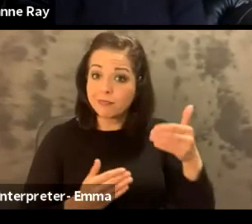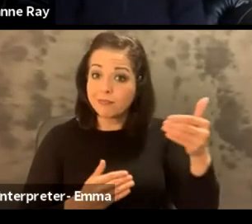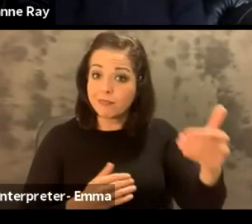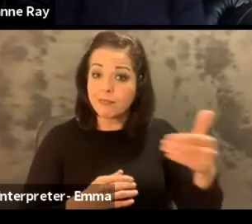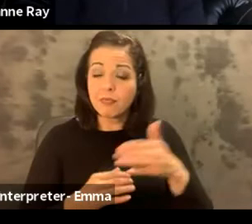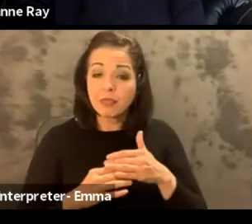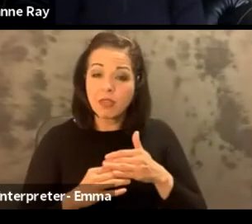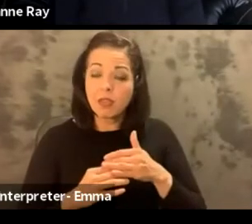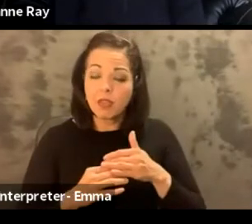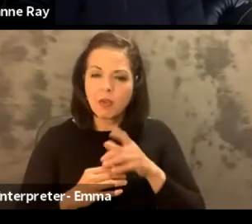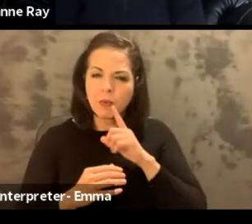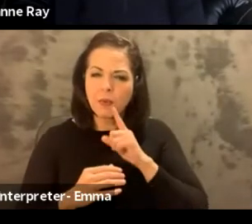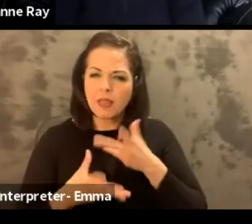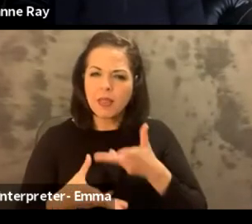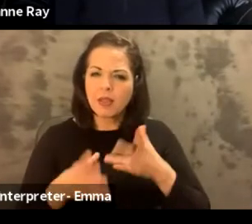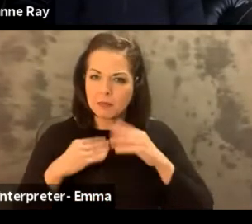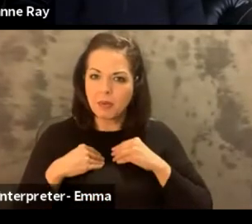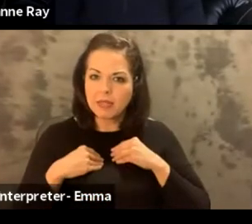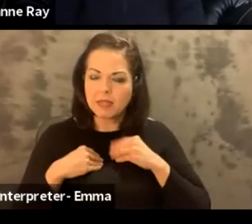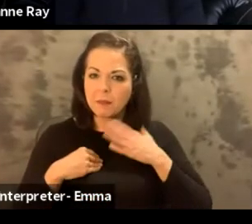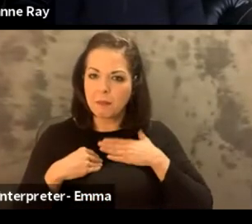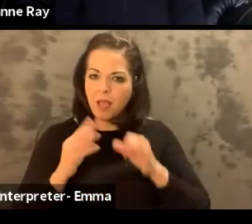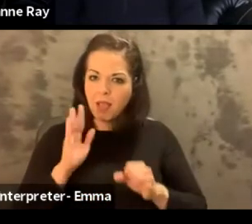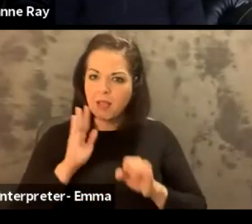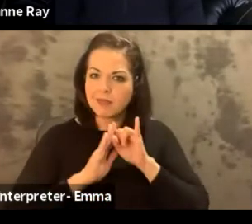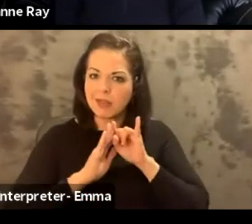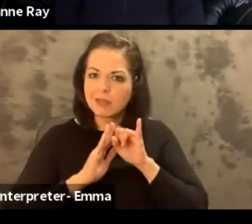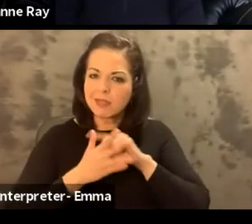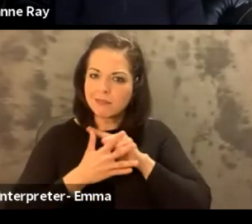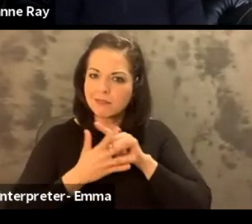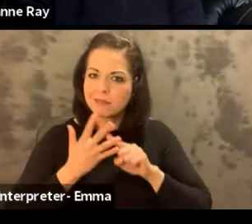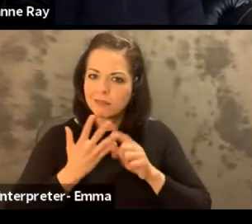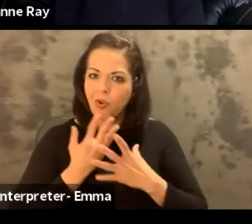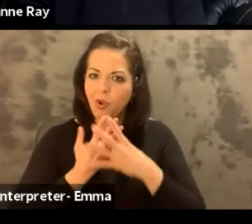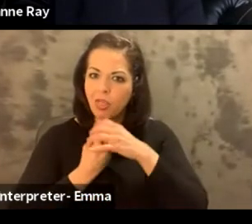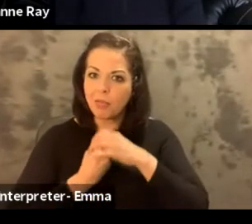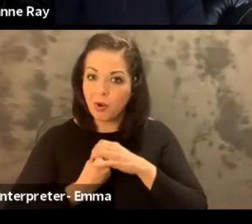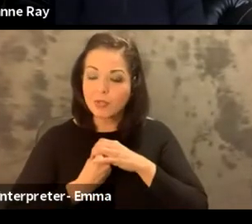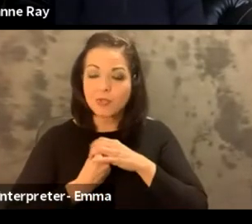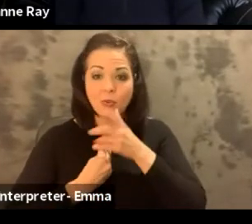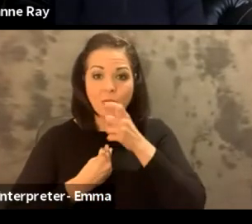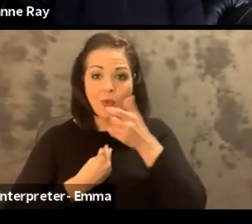around embracing my identity, embracing all the parts of who I am, is that